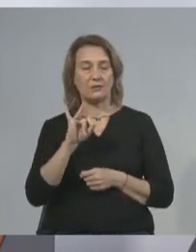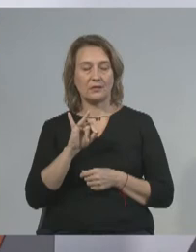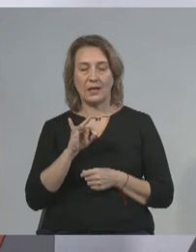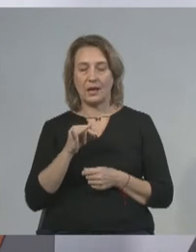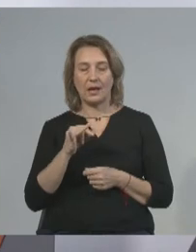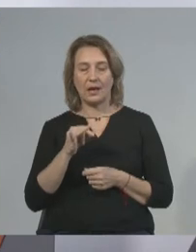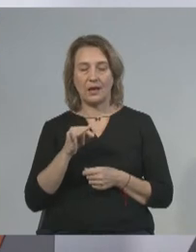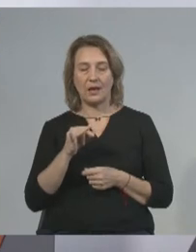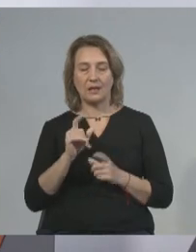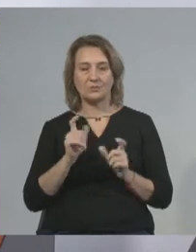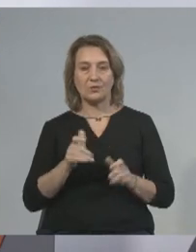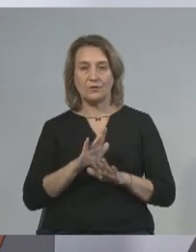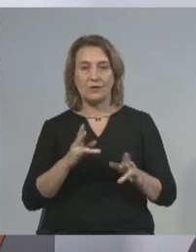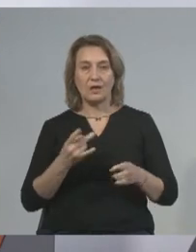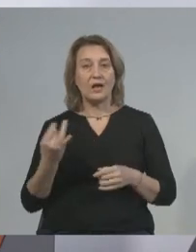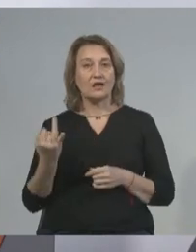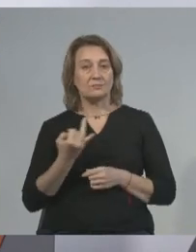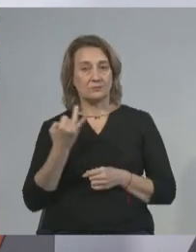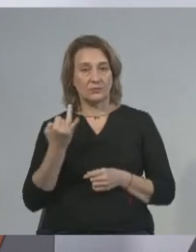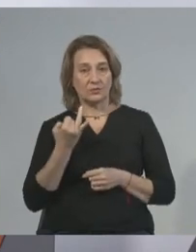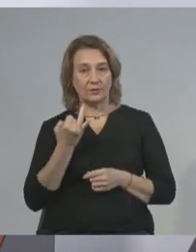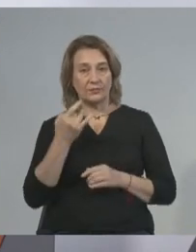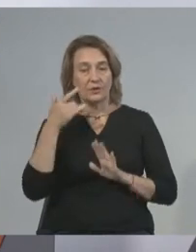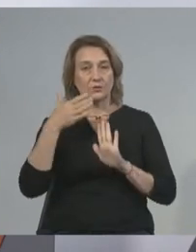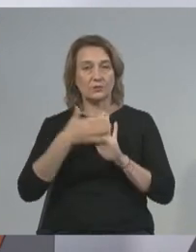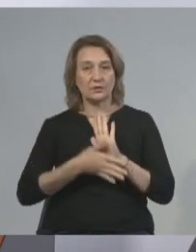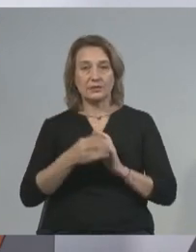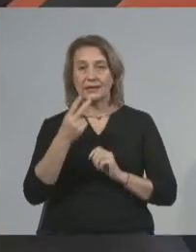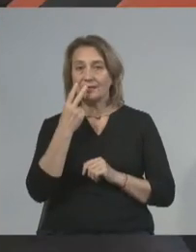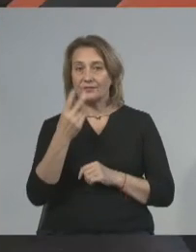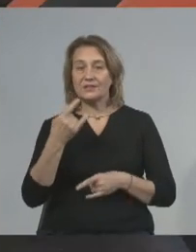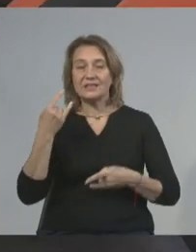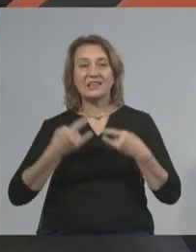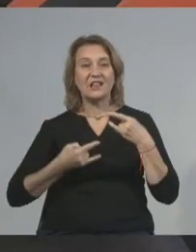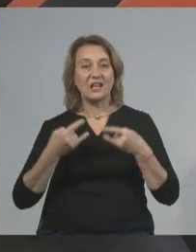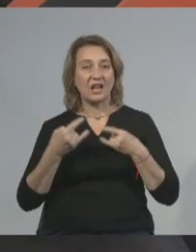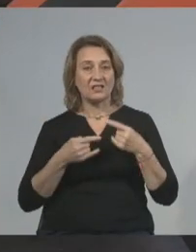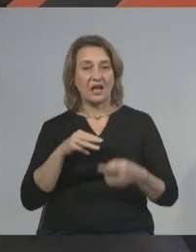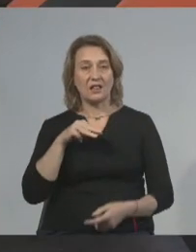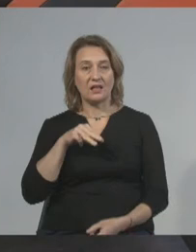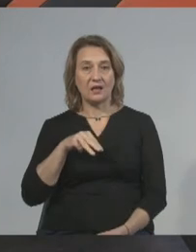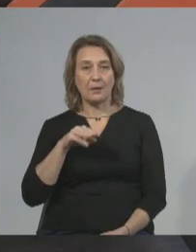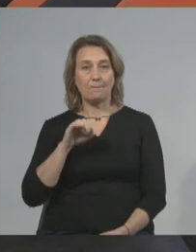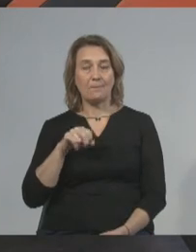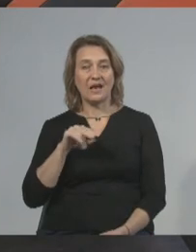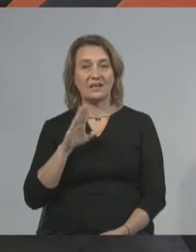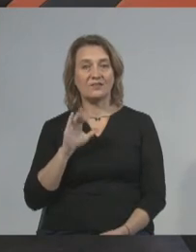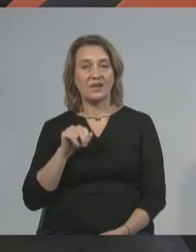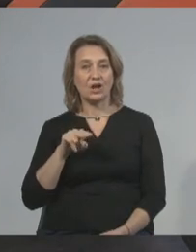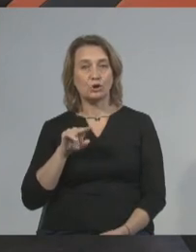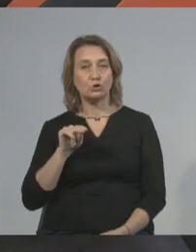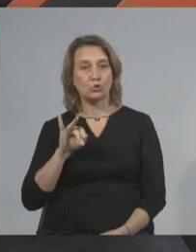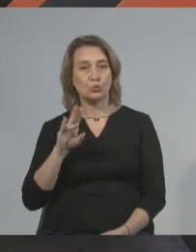works for the benefits of russia they want to say that ukraine is a failed state